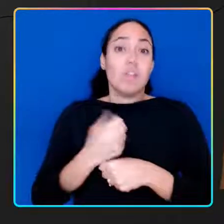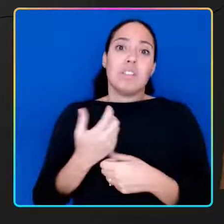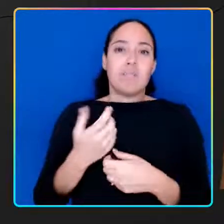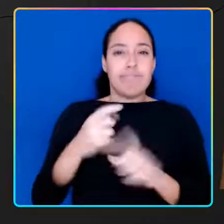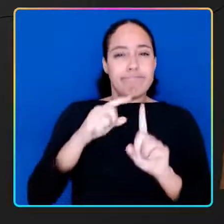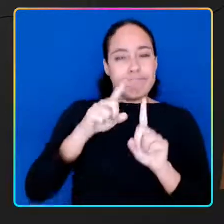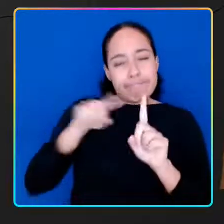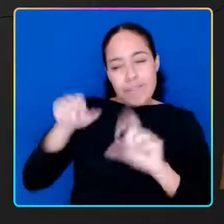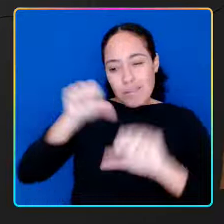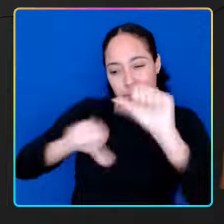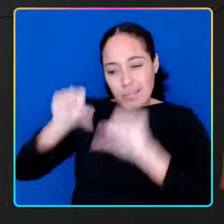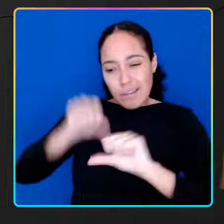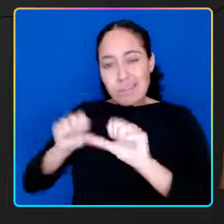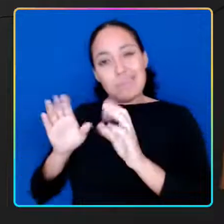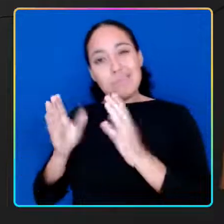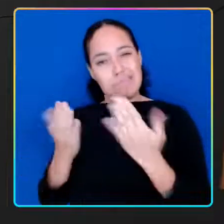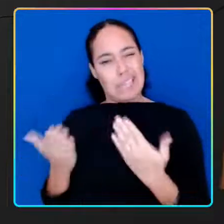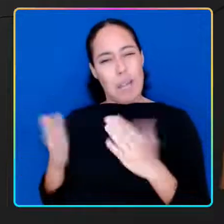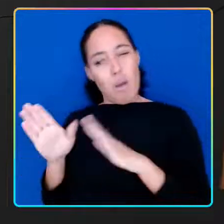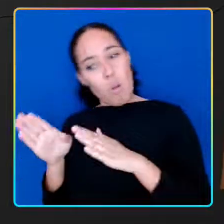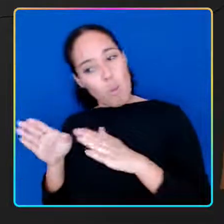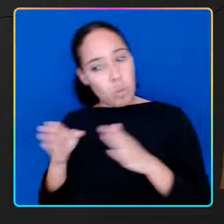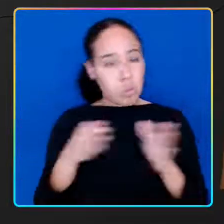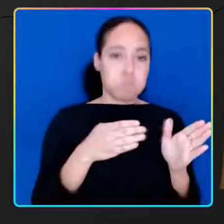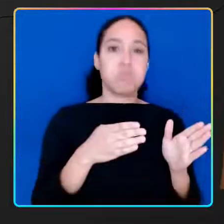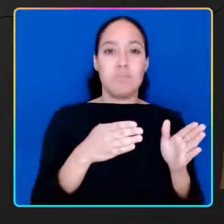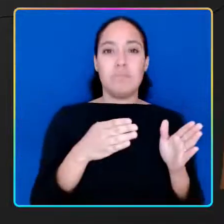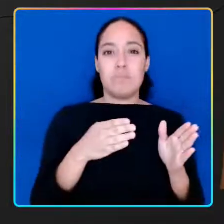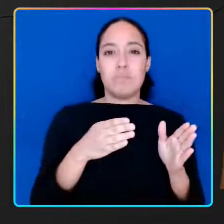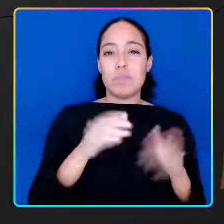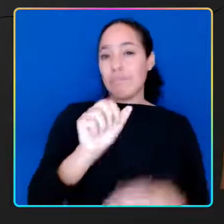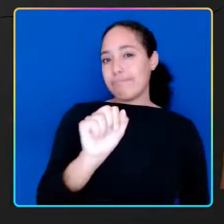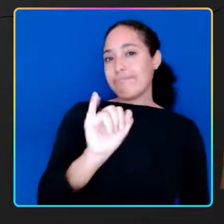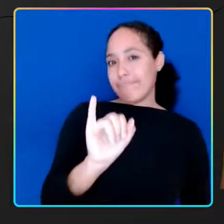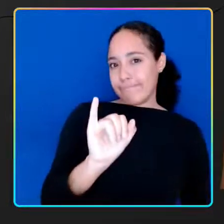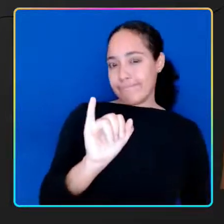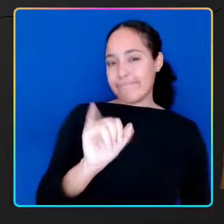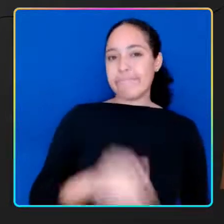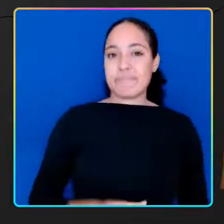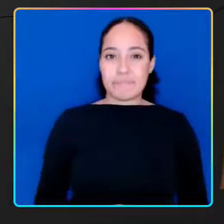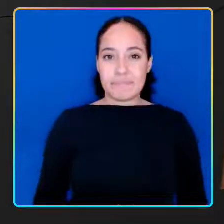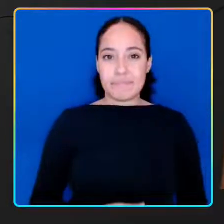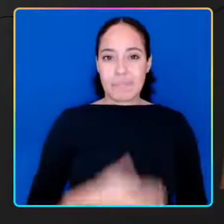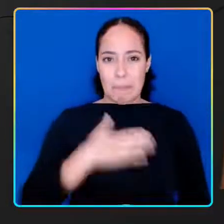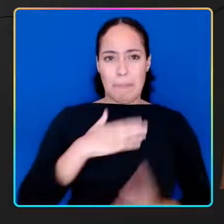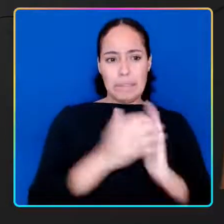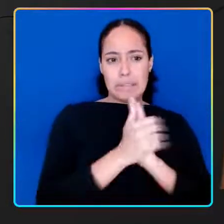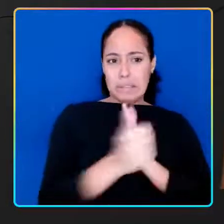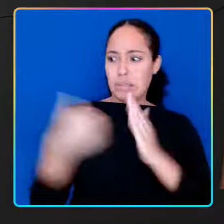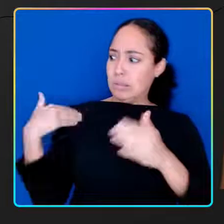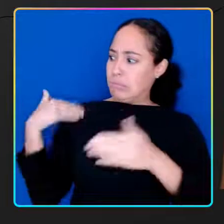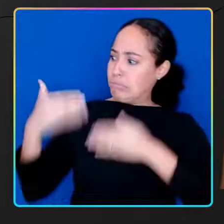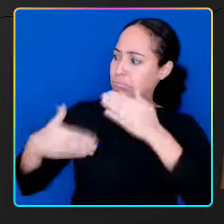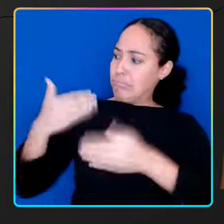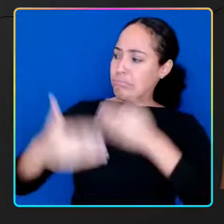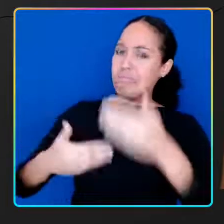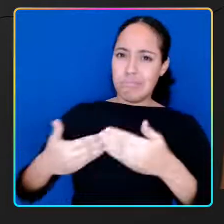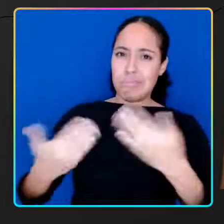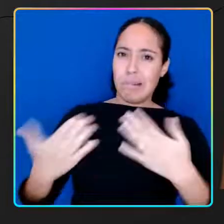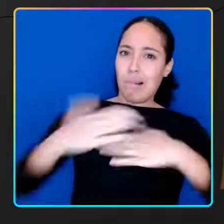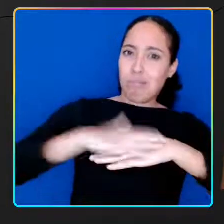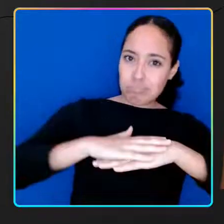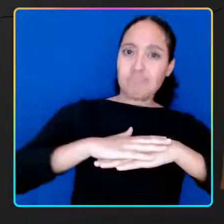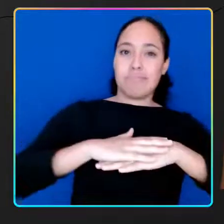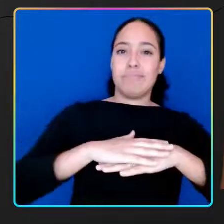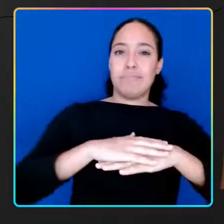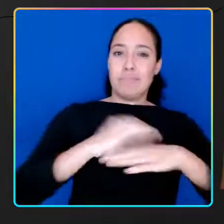more into artificial intelligence. That's where the demand seems to be and where my unique skill set seems to be most well leveraged, is essentially